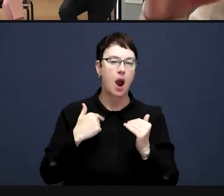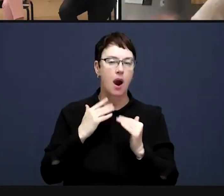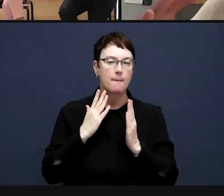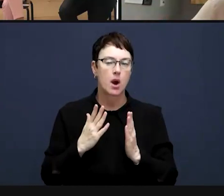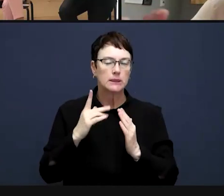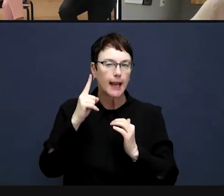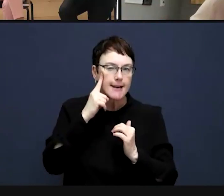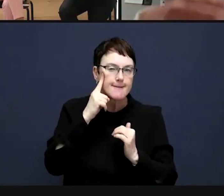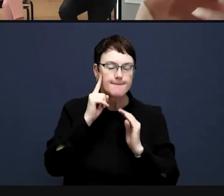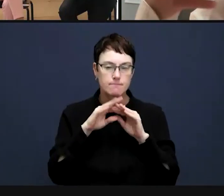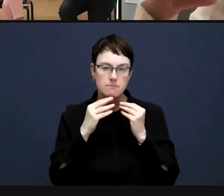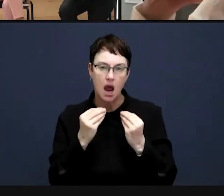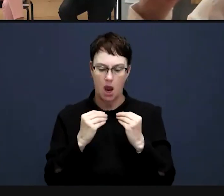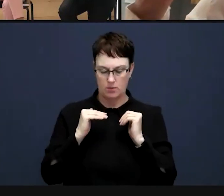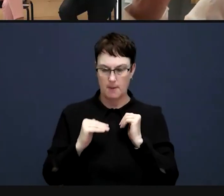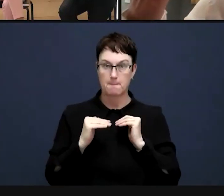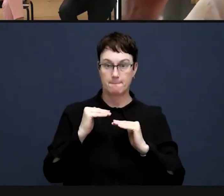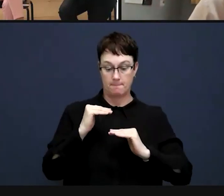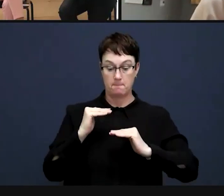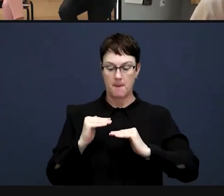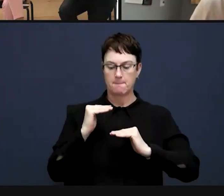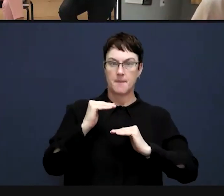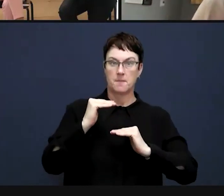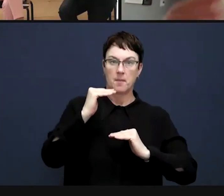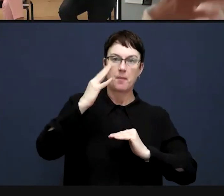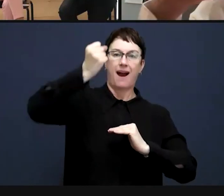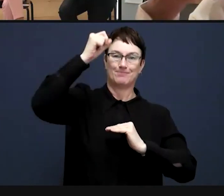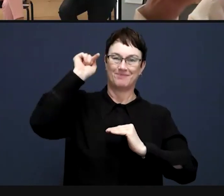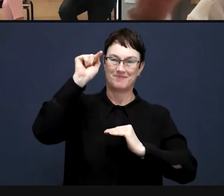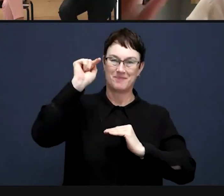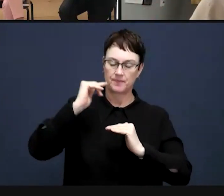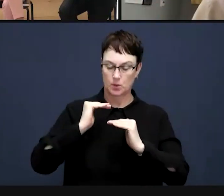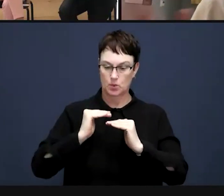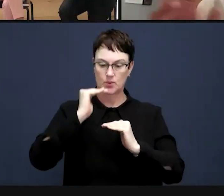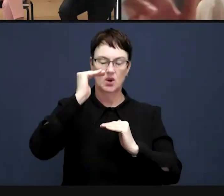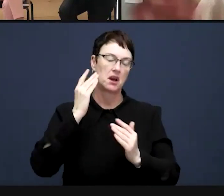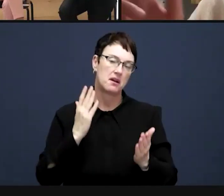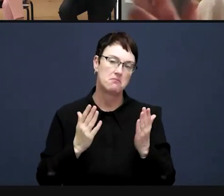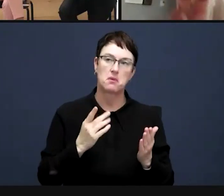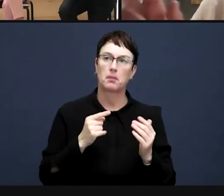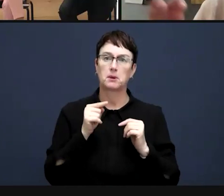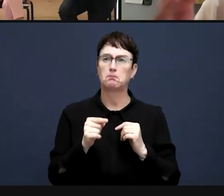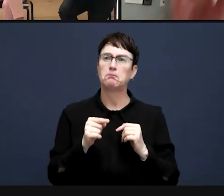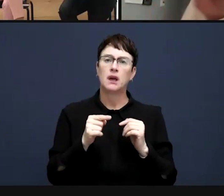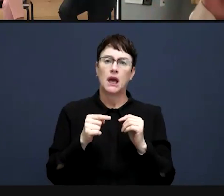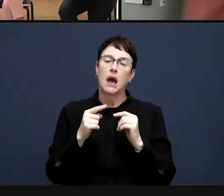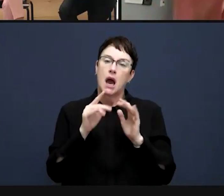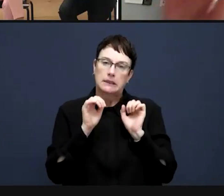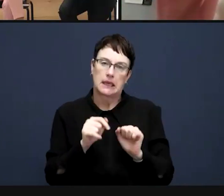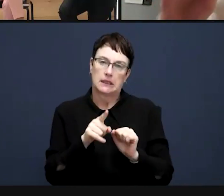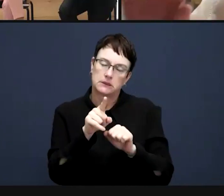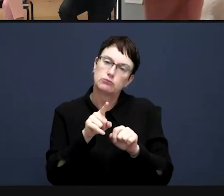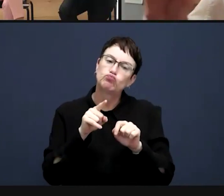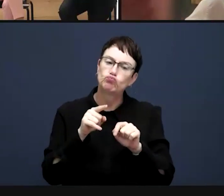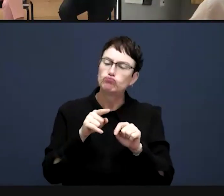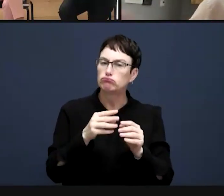hoc trainings that will end with a small exam, that will end with a certificate that will validate the knowledge, but